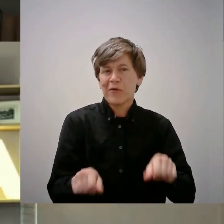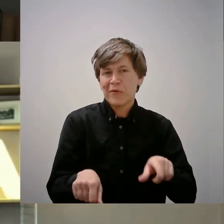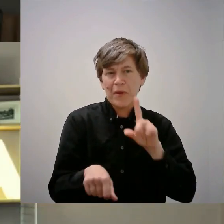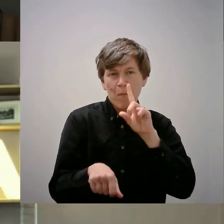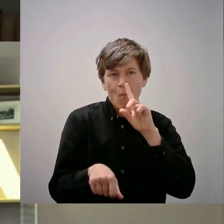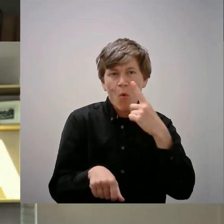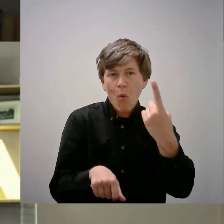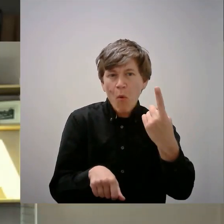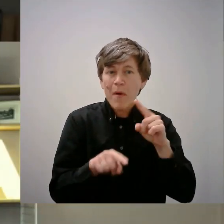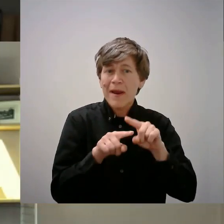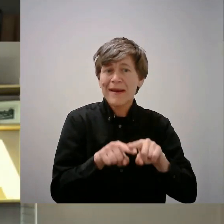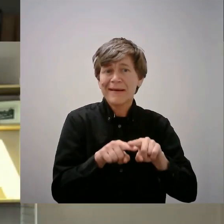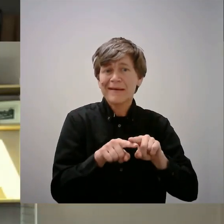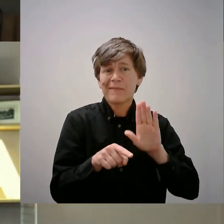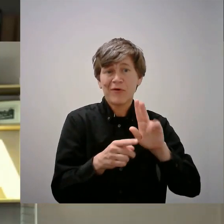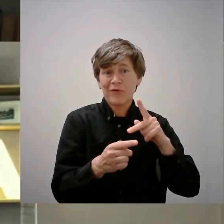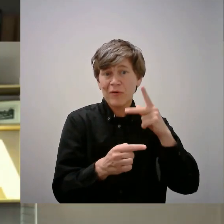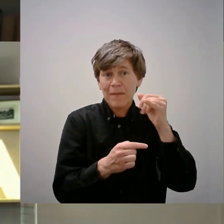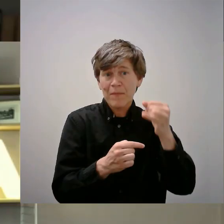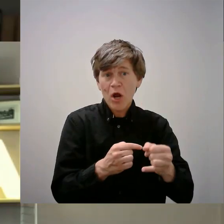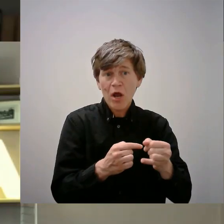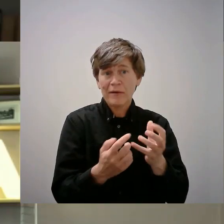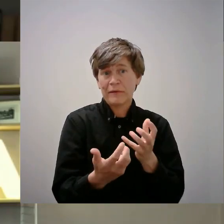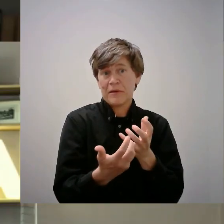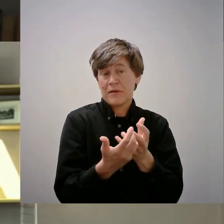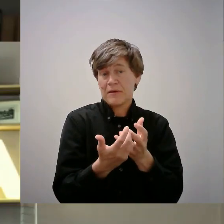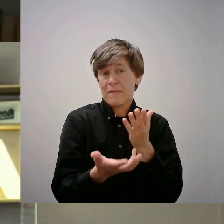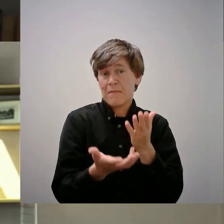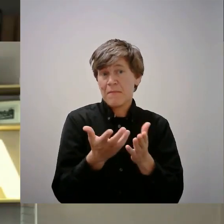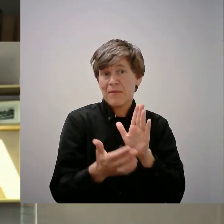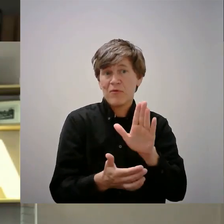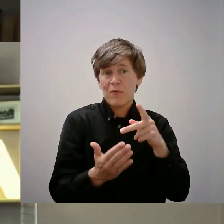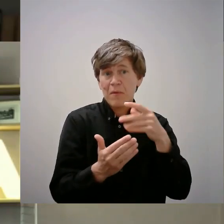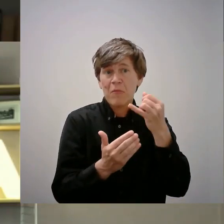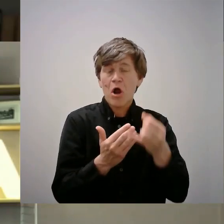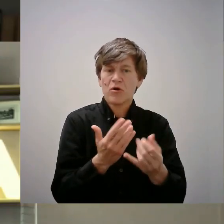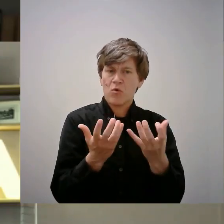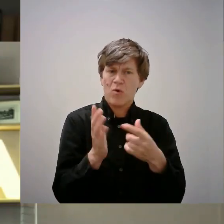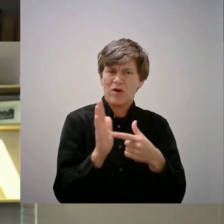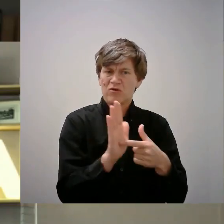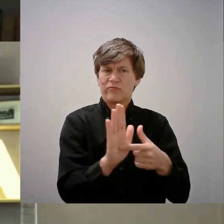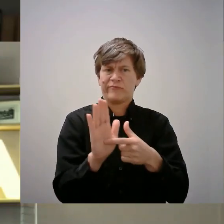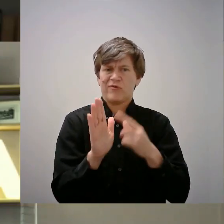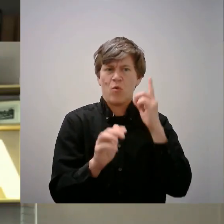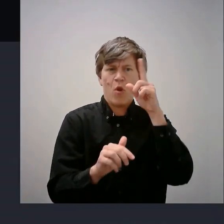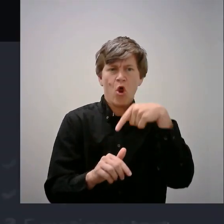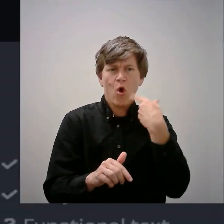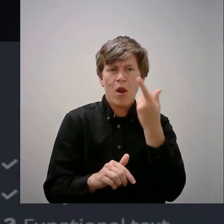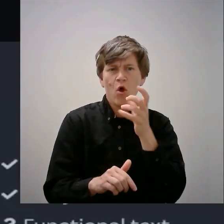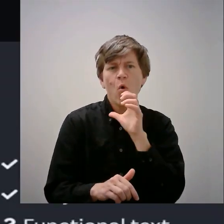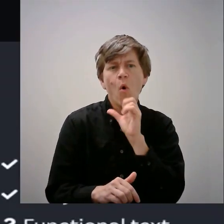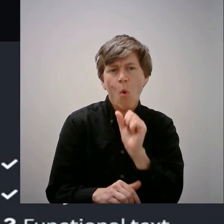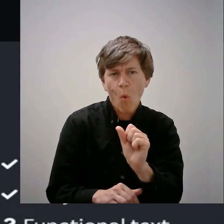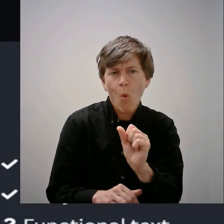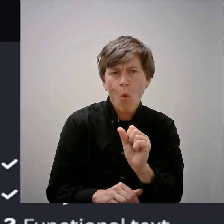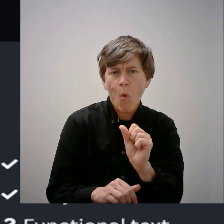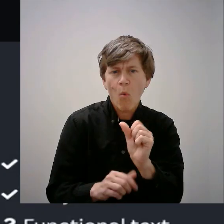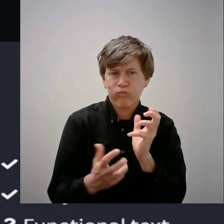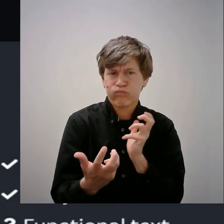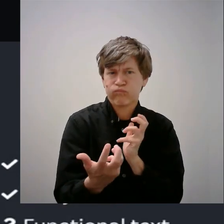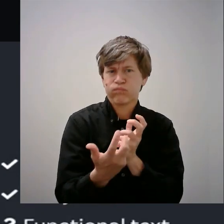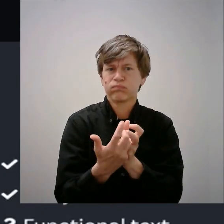project. Maybe it's also old styled or dusty. And you can use these kinds